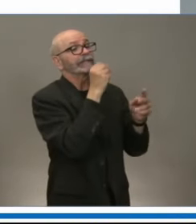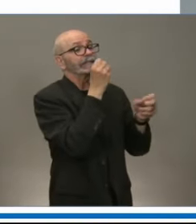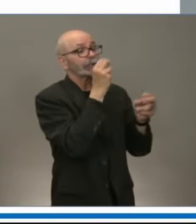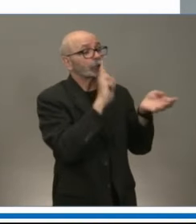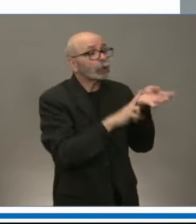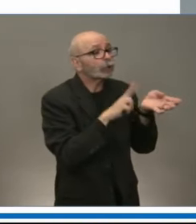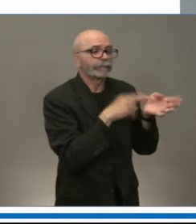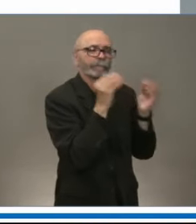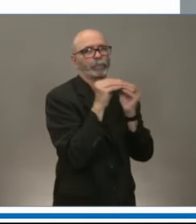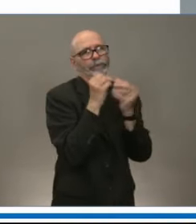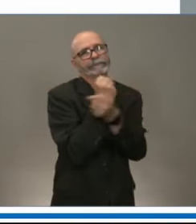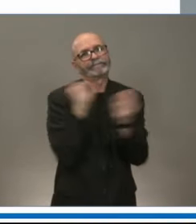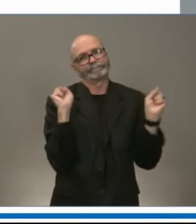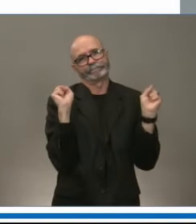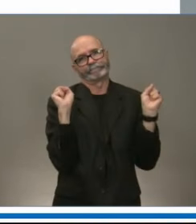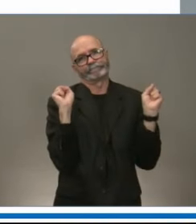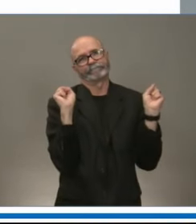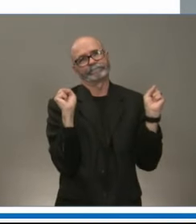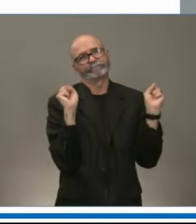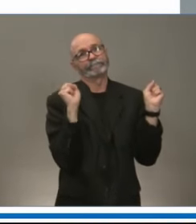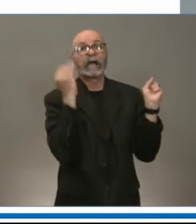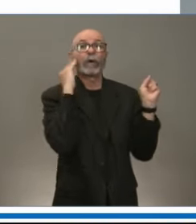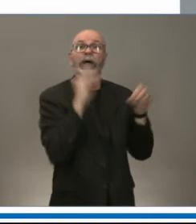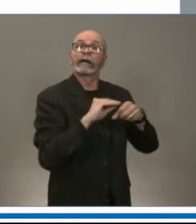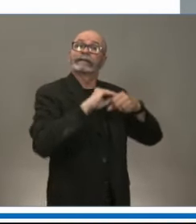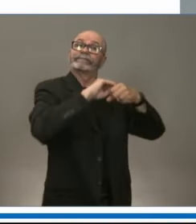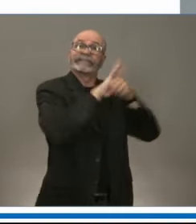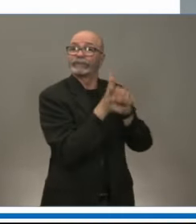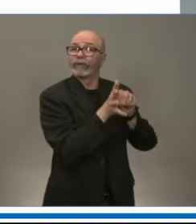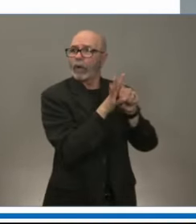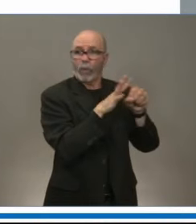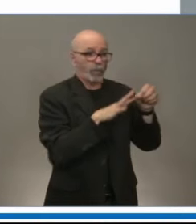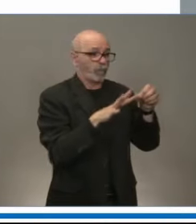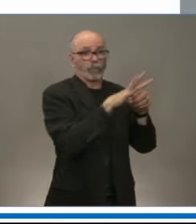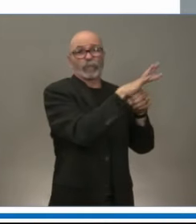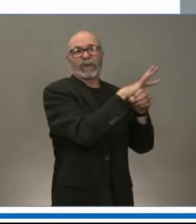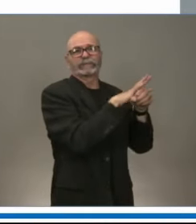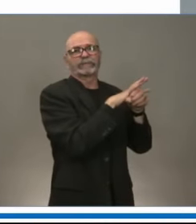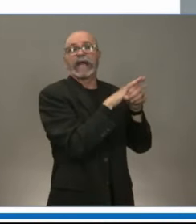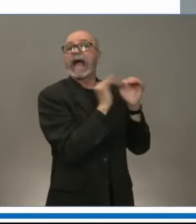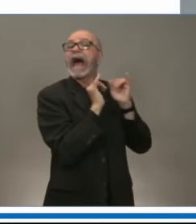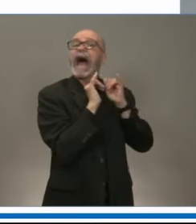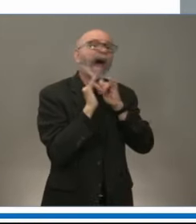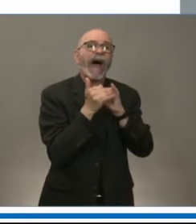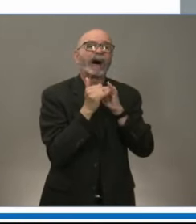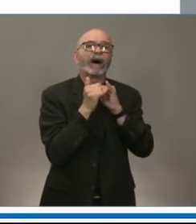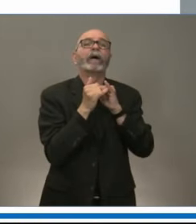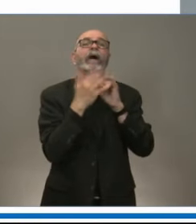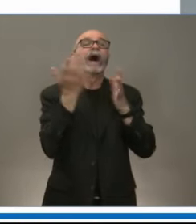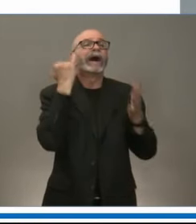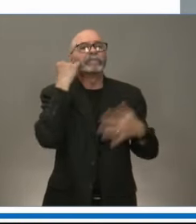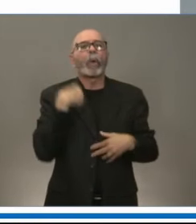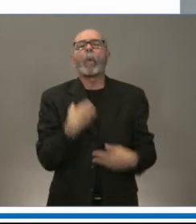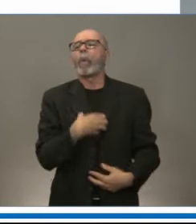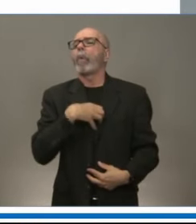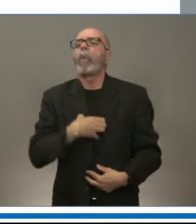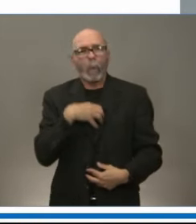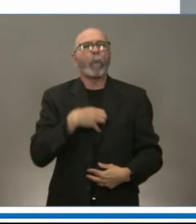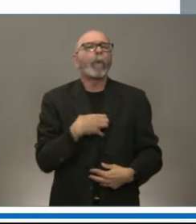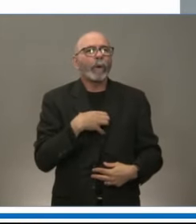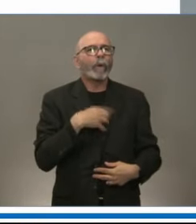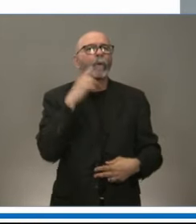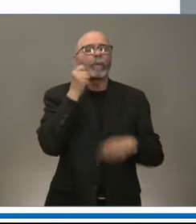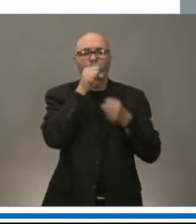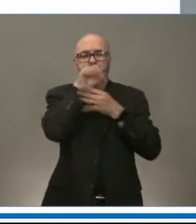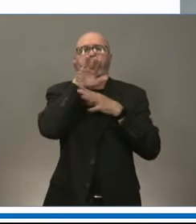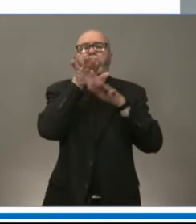is spread by droplets, it is not airborne spread, that there are only specific circumstances in a